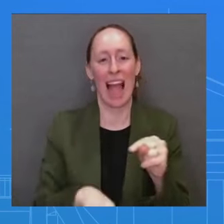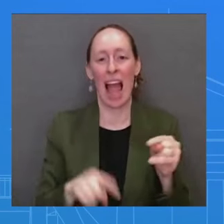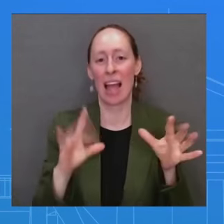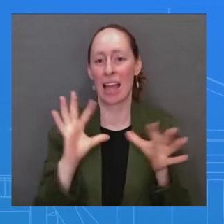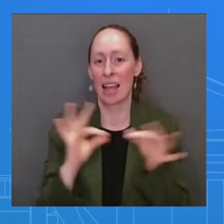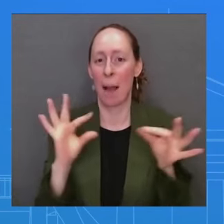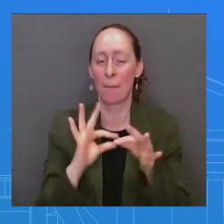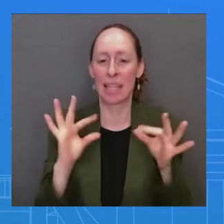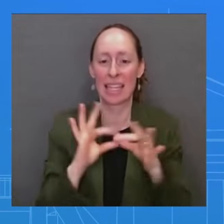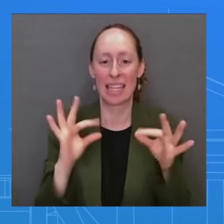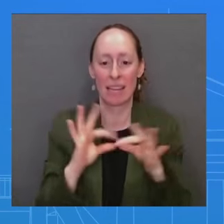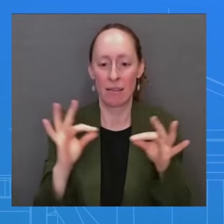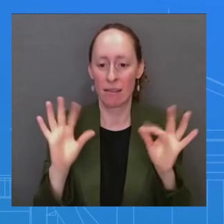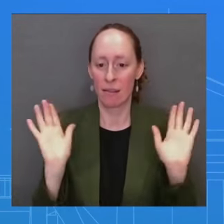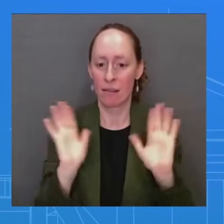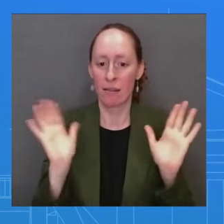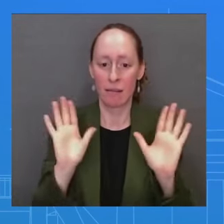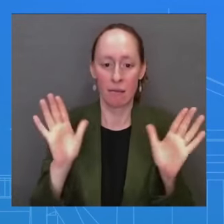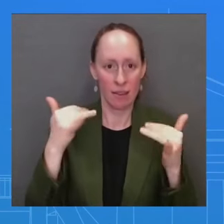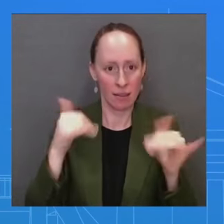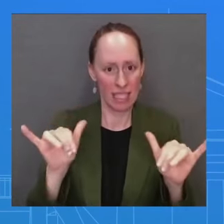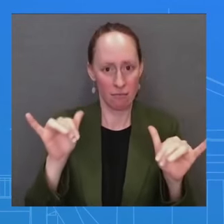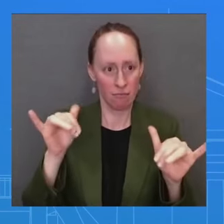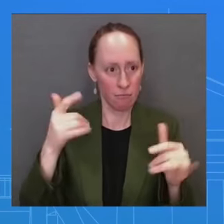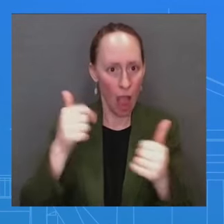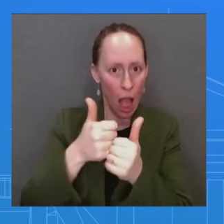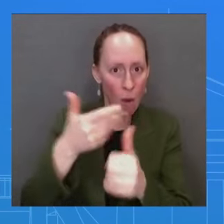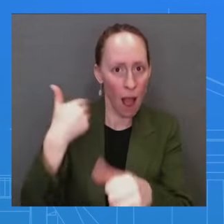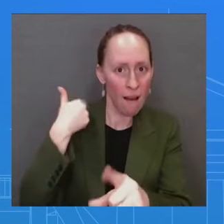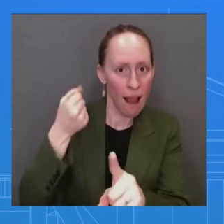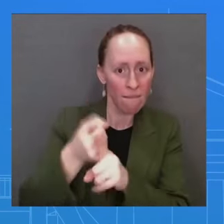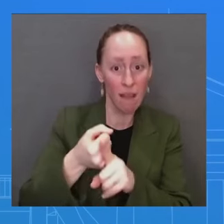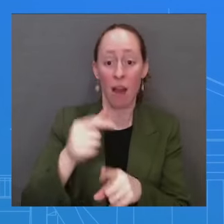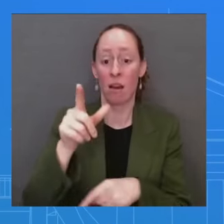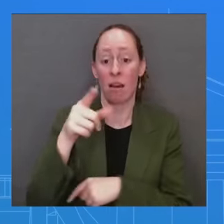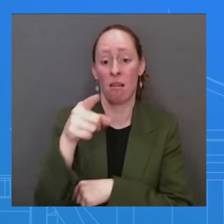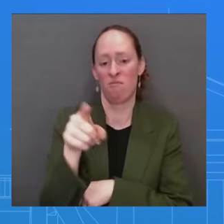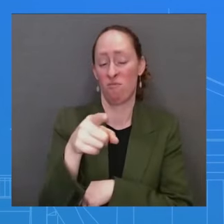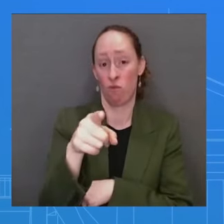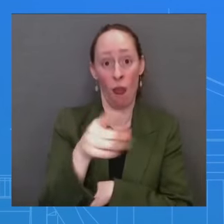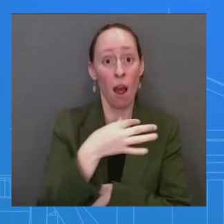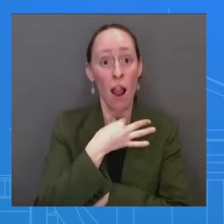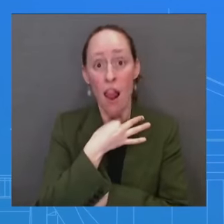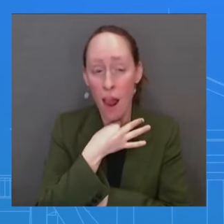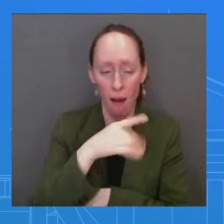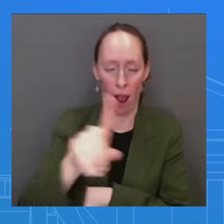ongoing case. So going to refer you to the Department of Justice of any specific questions you may have on that. Just going to be